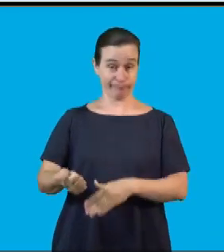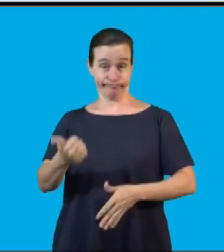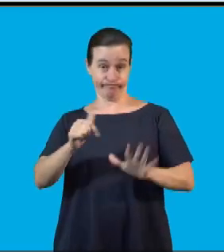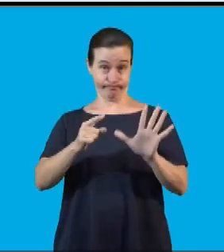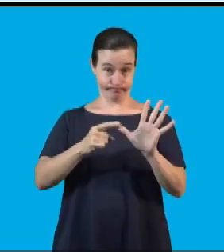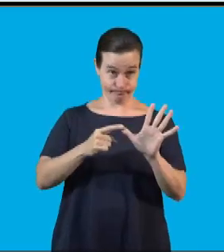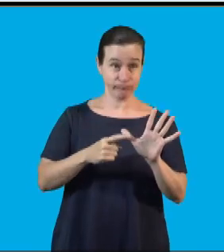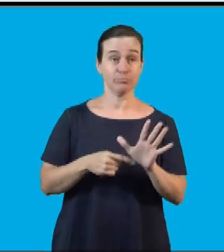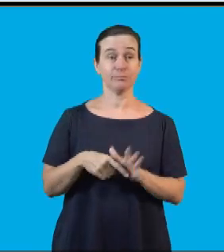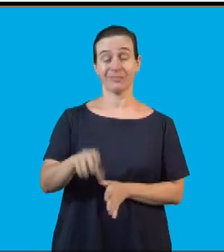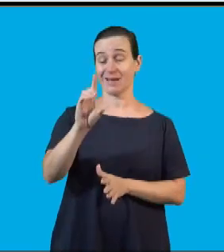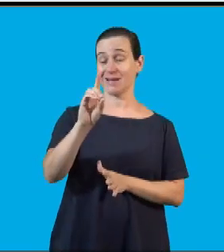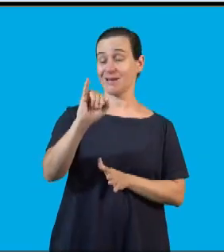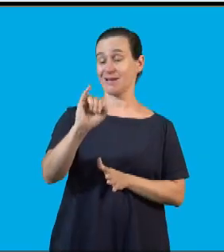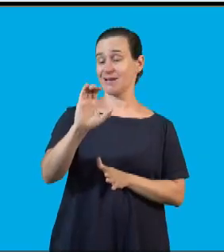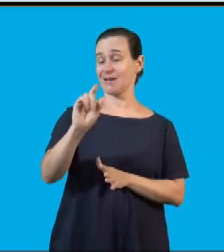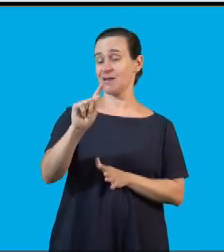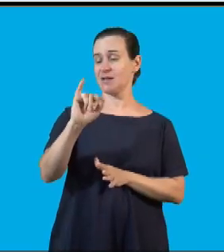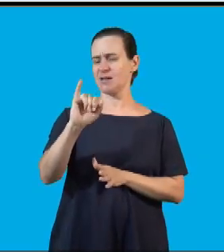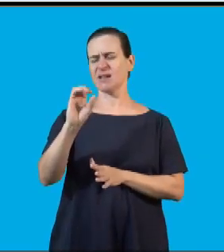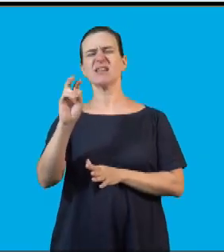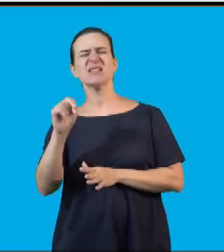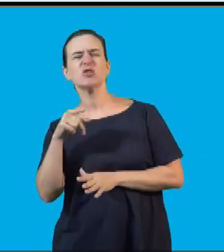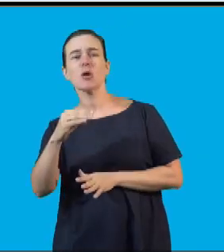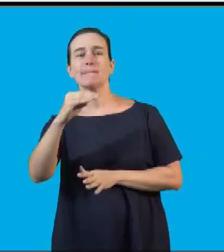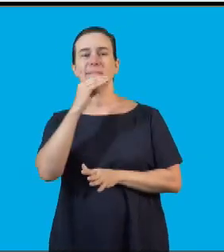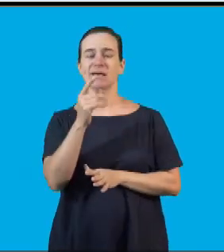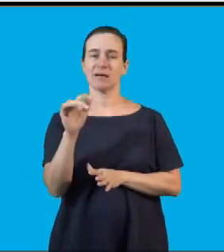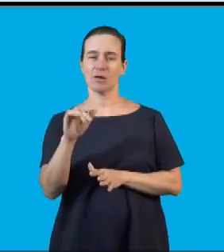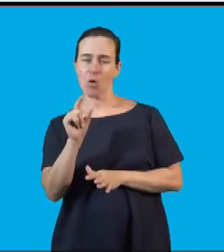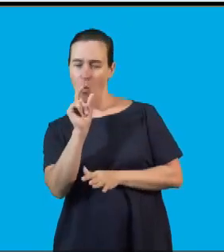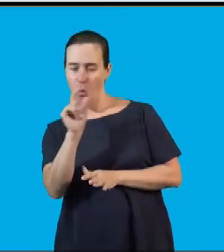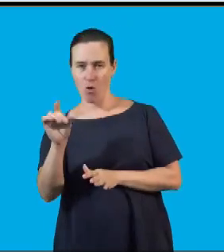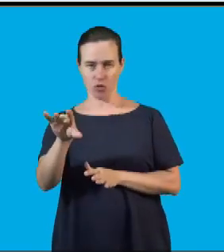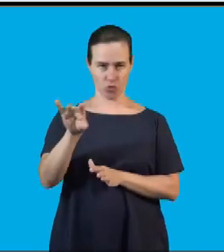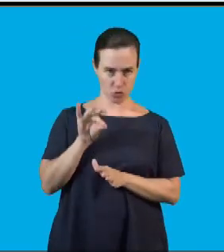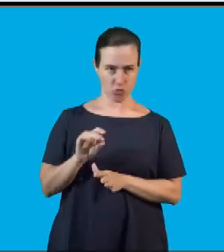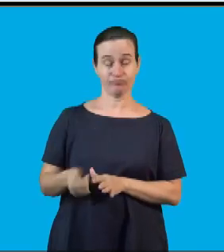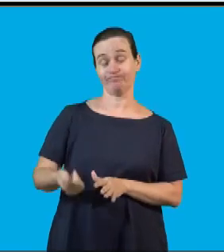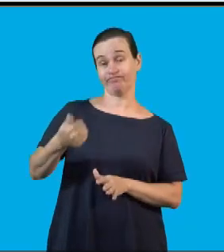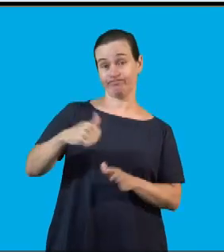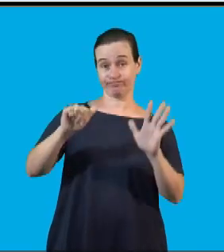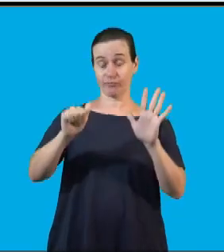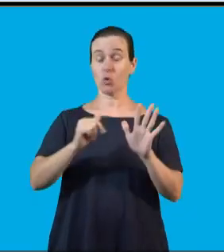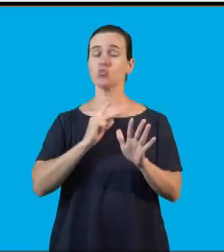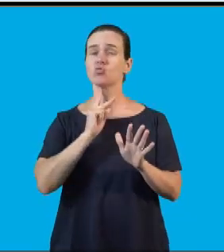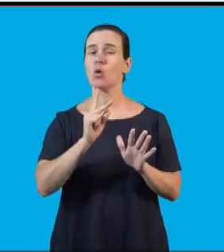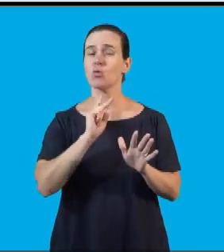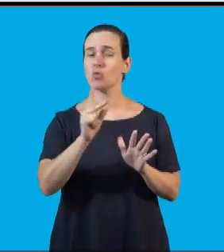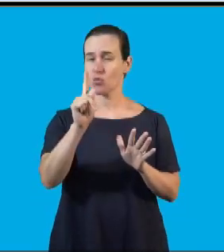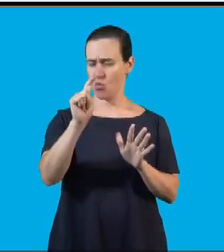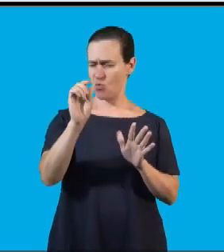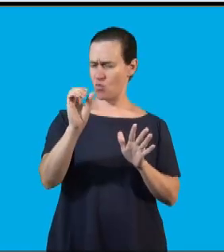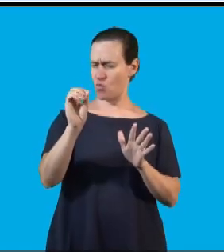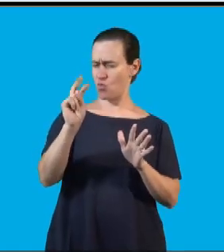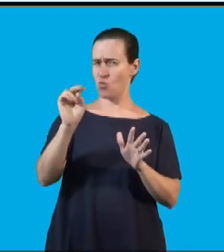key words that you need to keep in mind include diction, which is word choice or vocabulary,